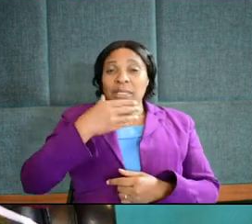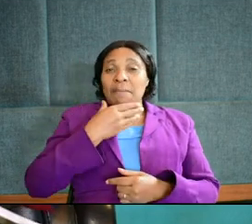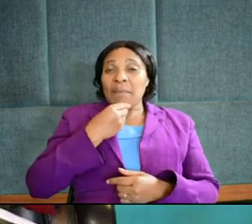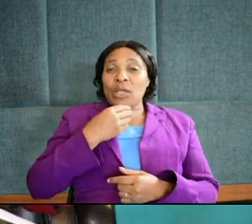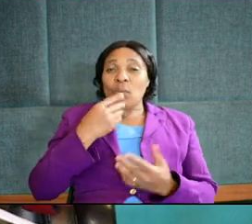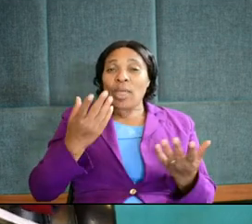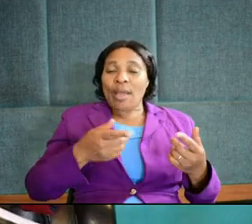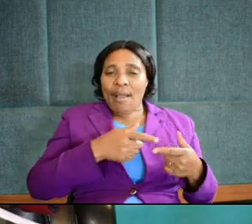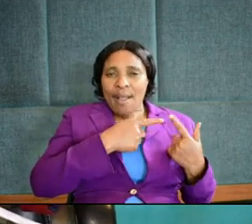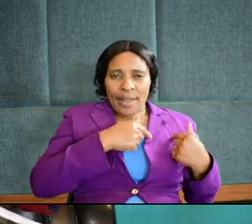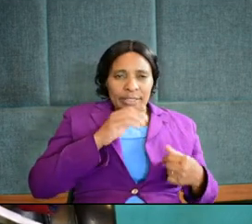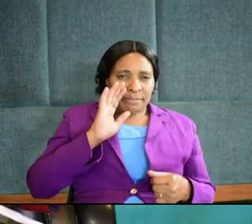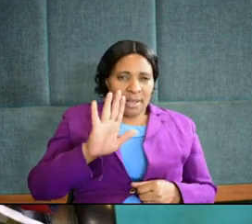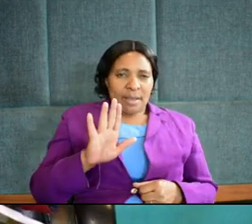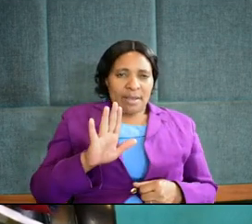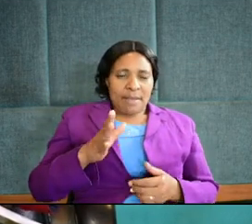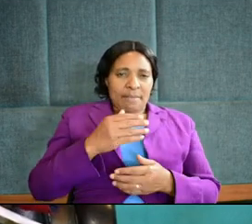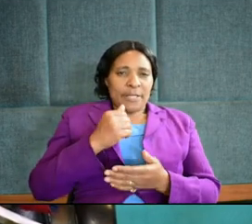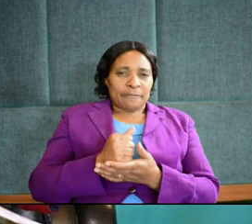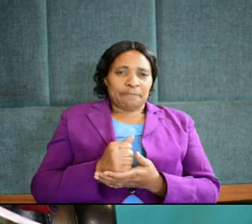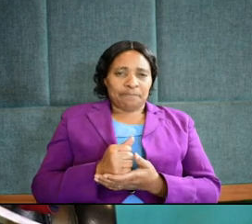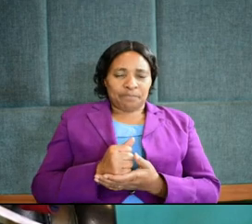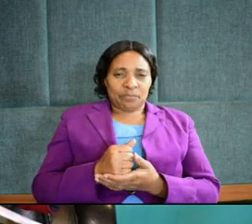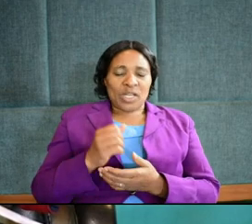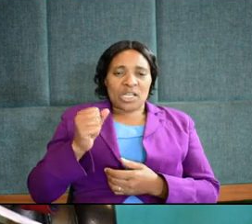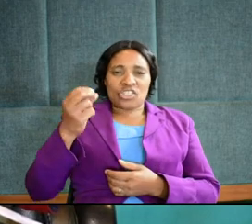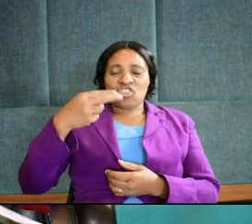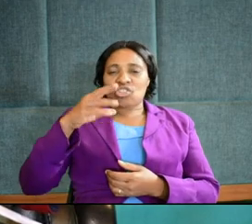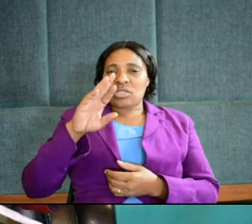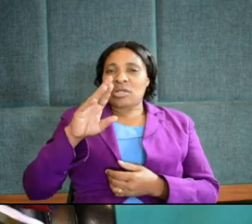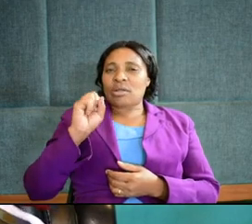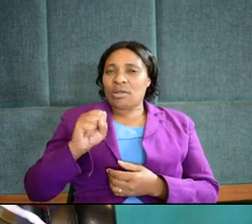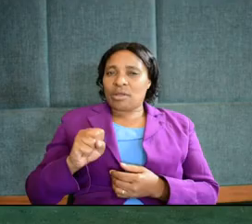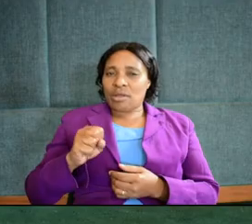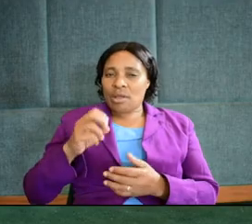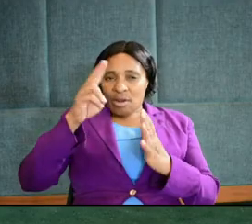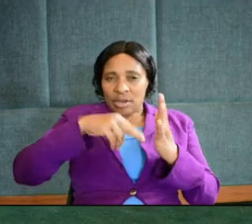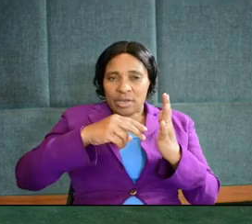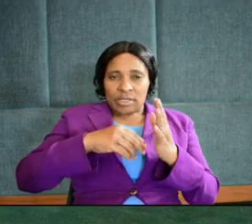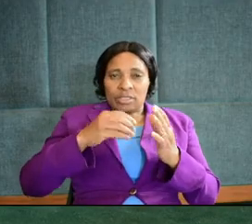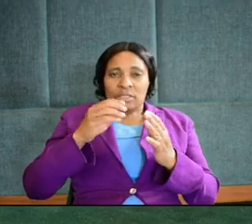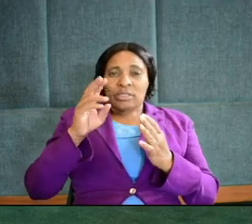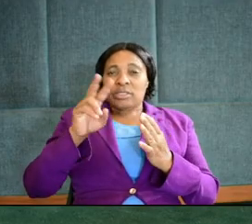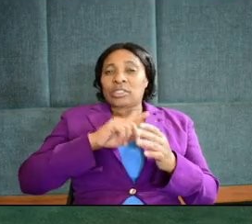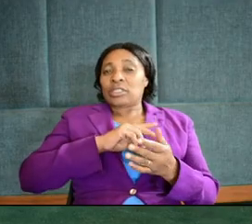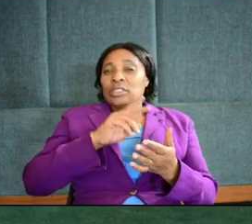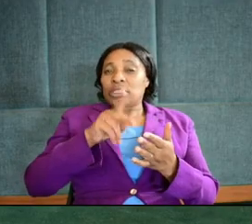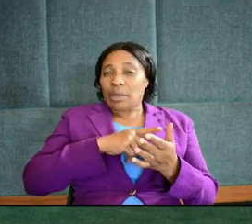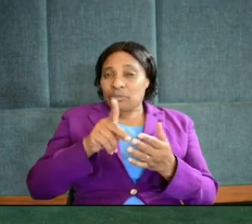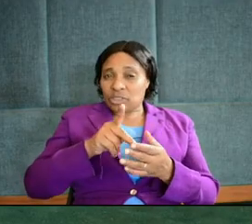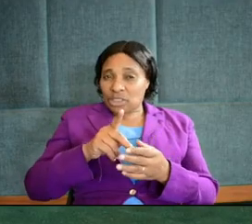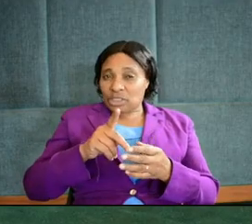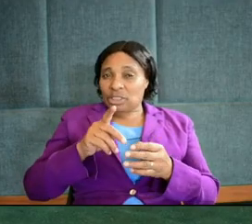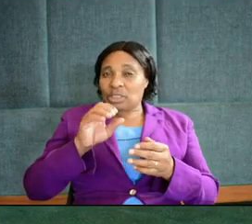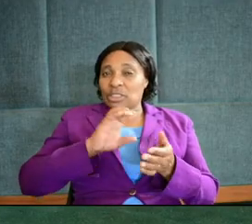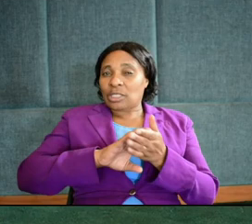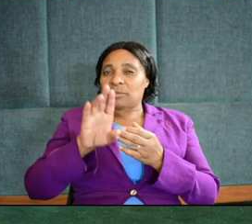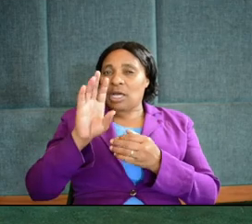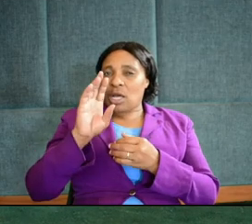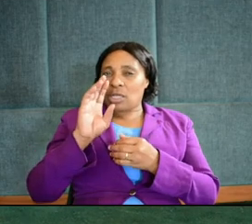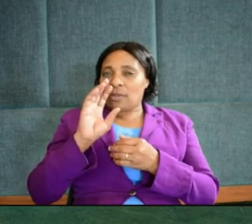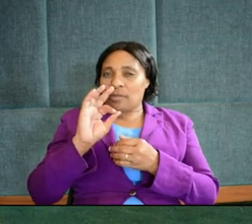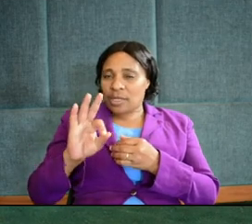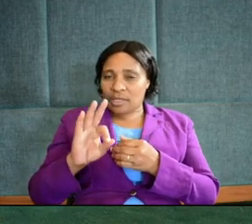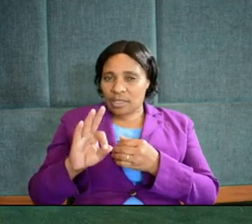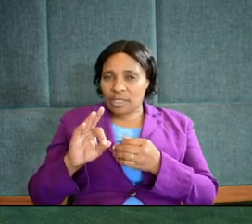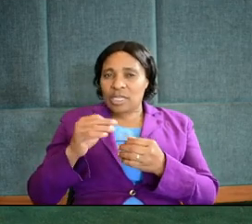in his heart. Amen. Ashley, maybe you can read Psalm 31, verse 3 for us. Psalm 31, verse 3 says, "So thou